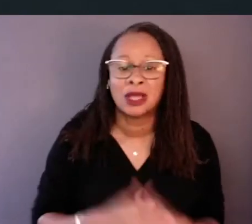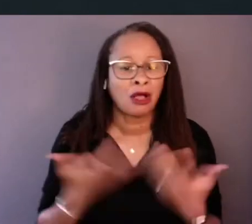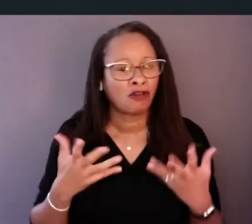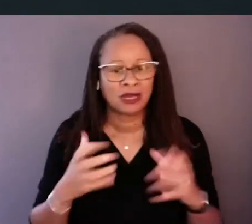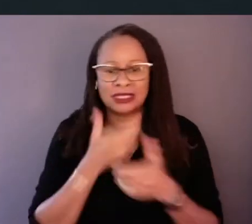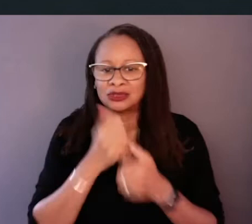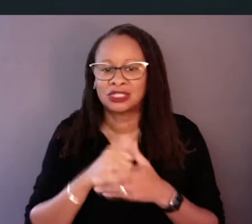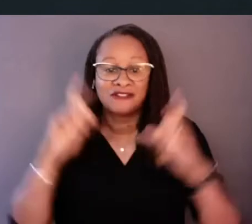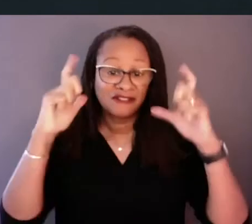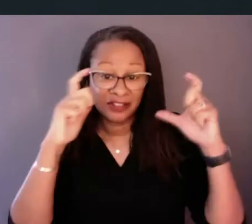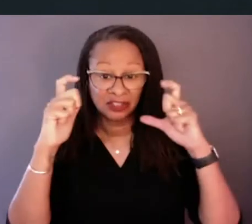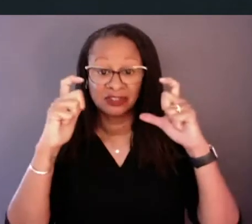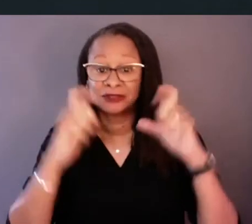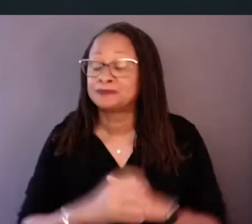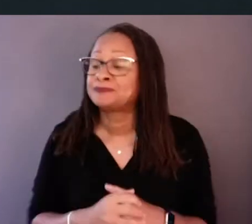photography. And